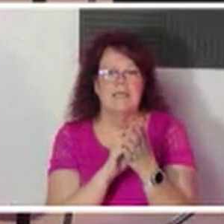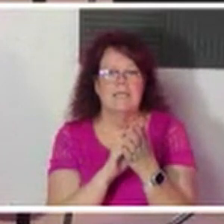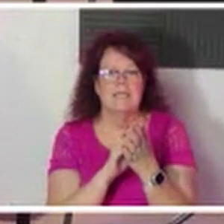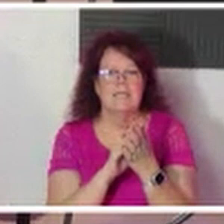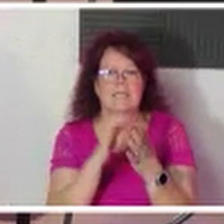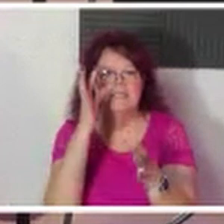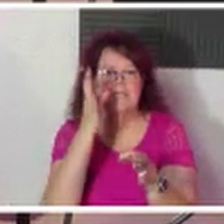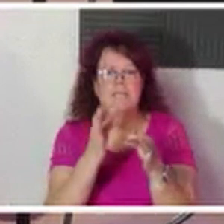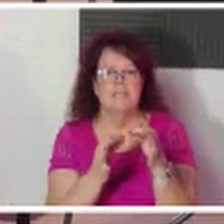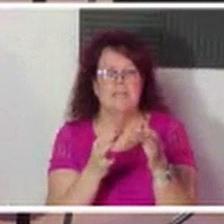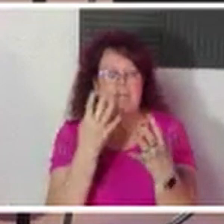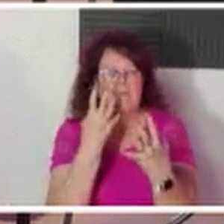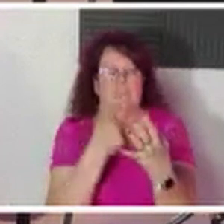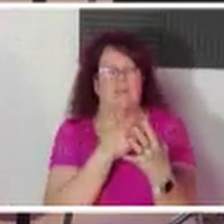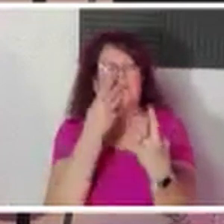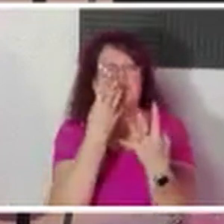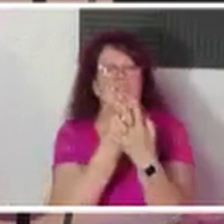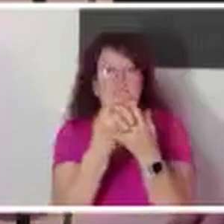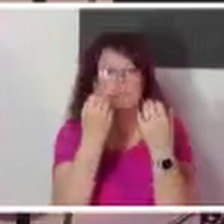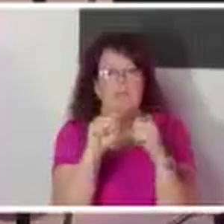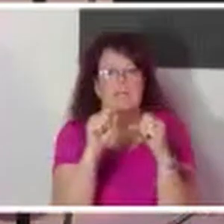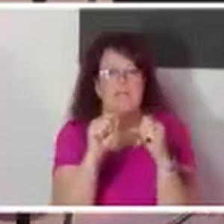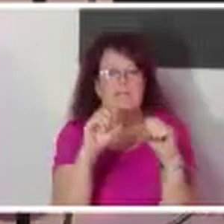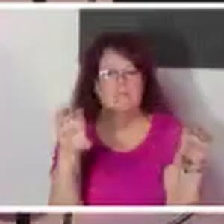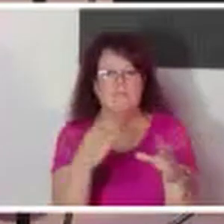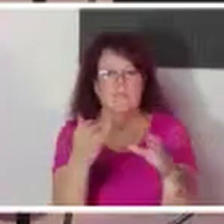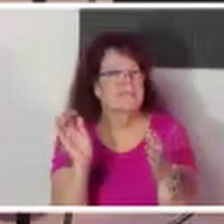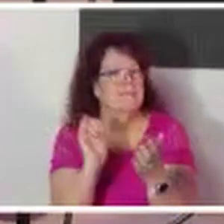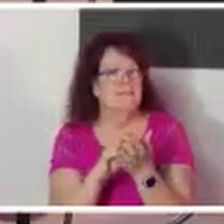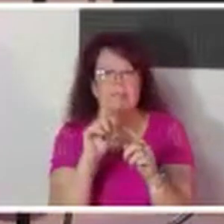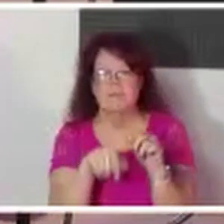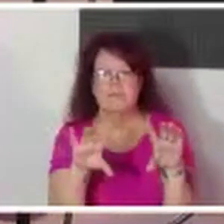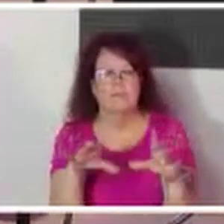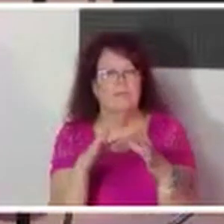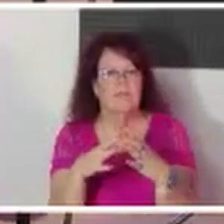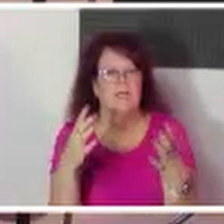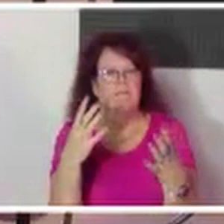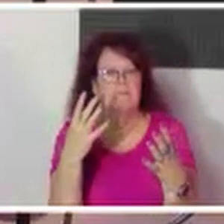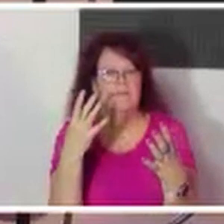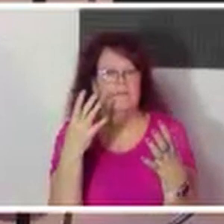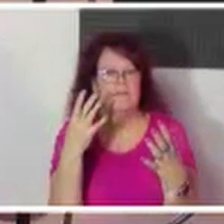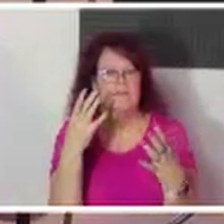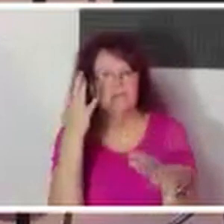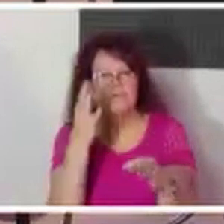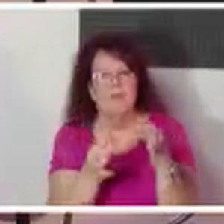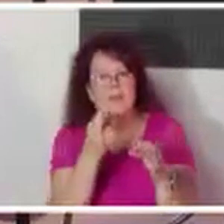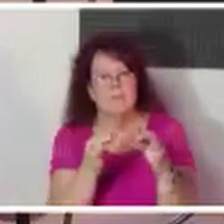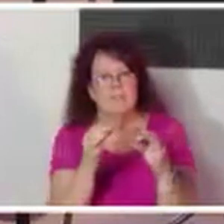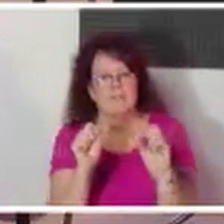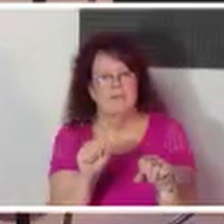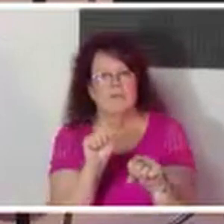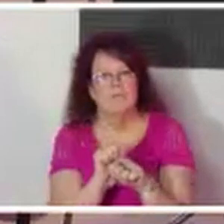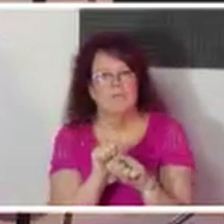the jail was trying to address things that the jail cannot address. So a lot of the clients I got to work with in the year and a half that I was in